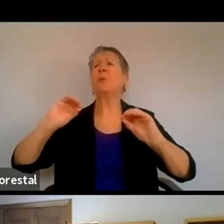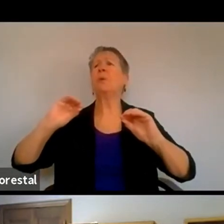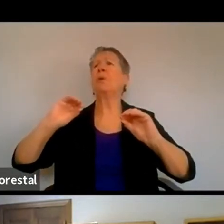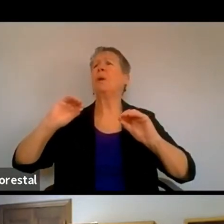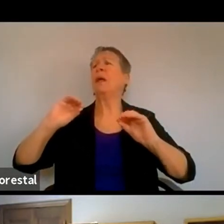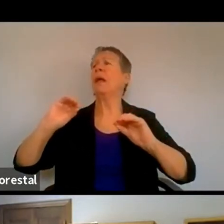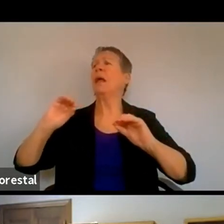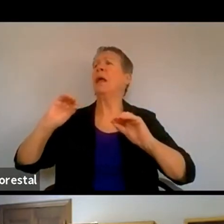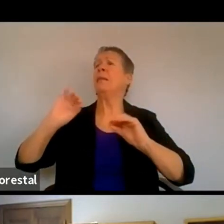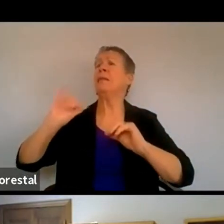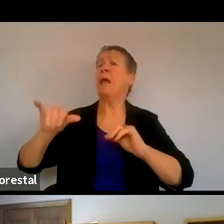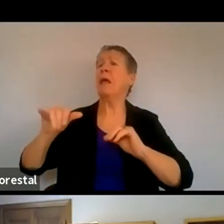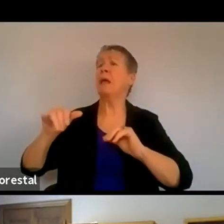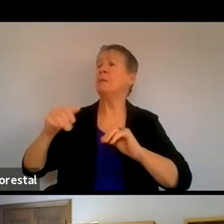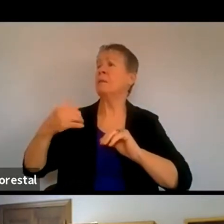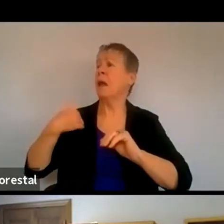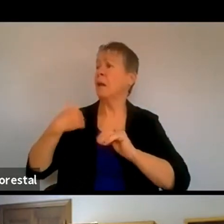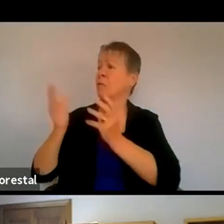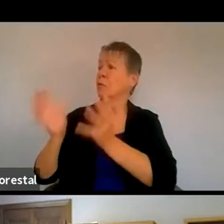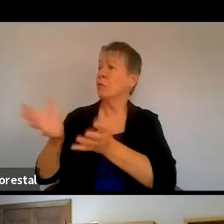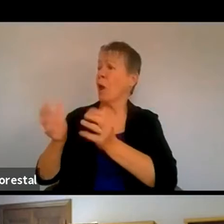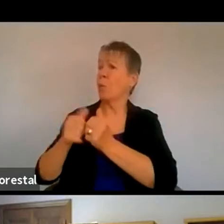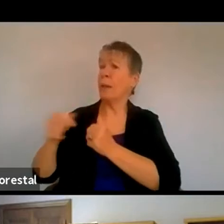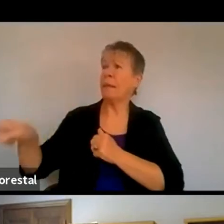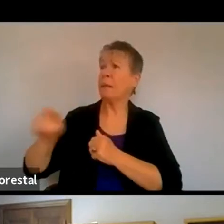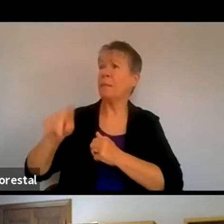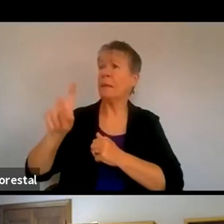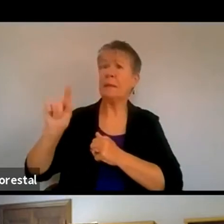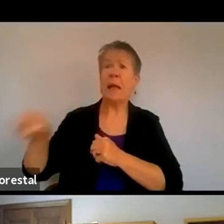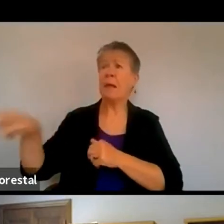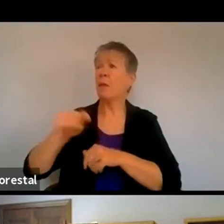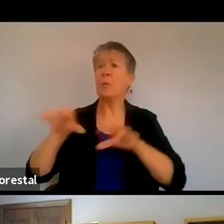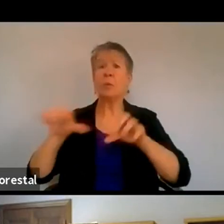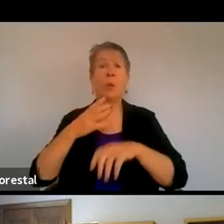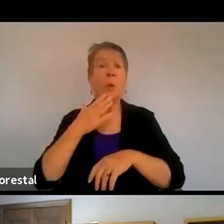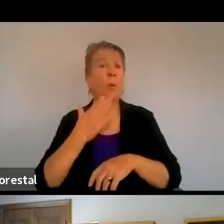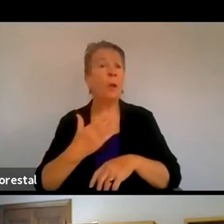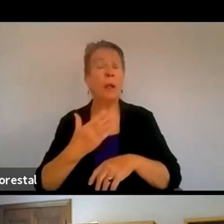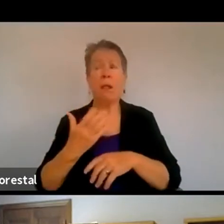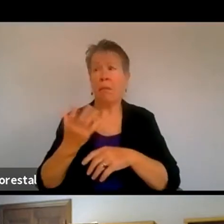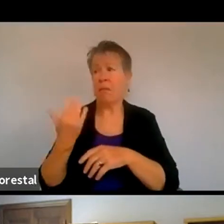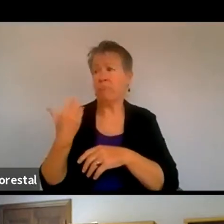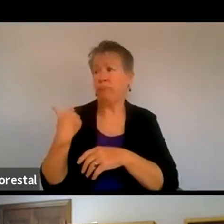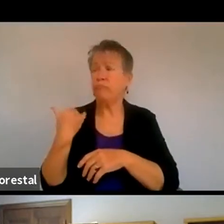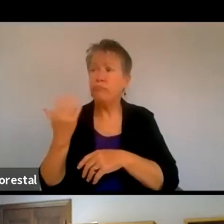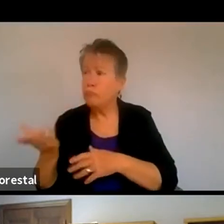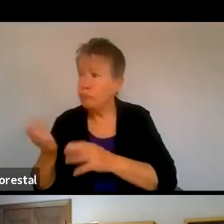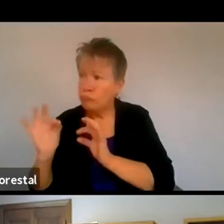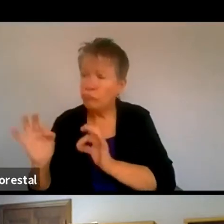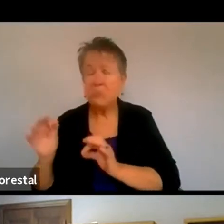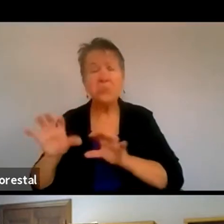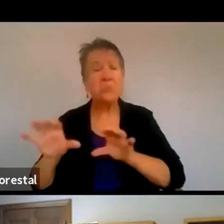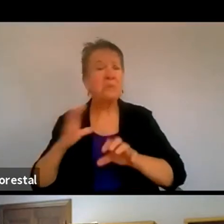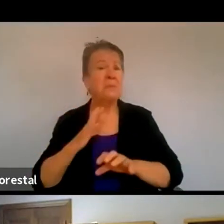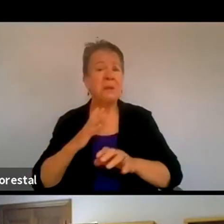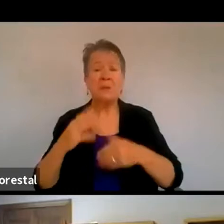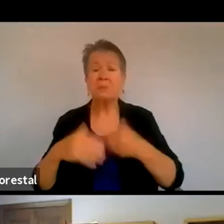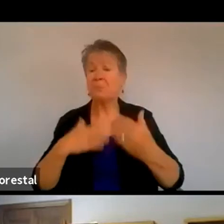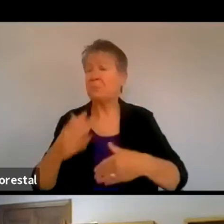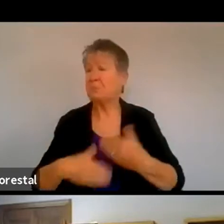shape, and please God it stays that way. Thank you. Thanks. Michelle.